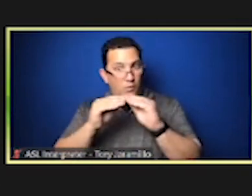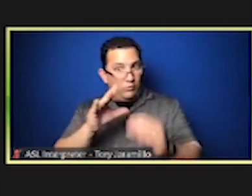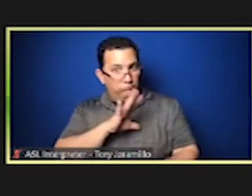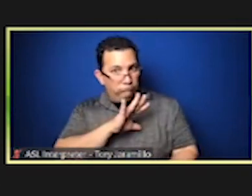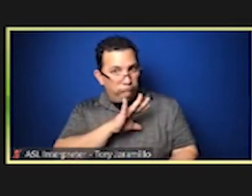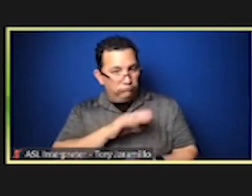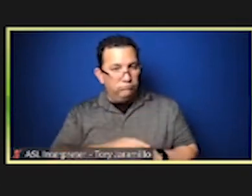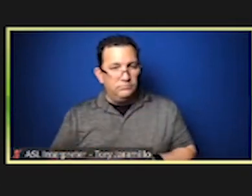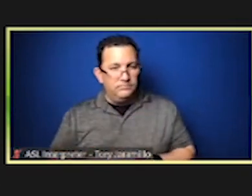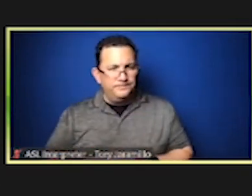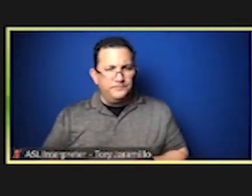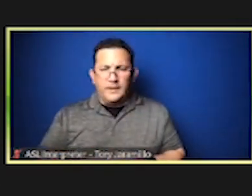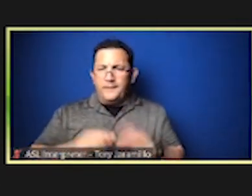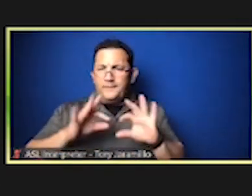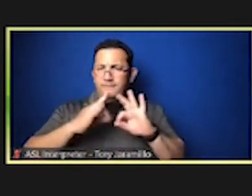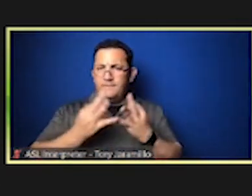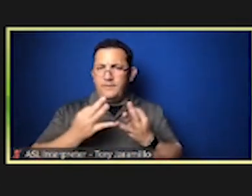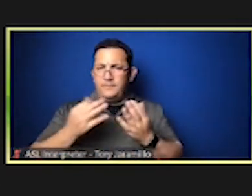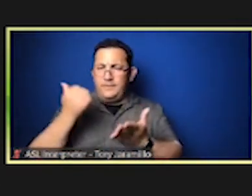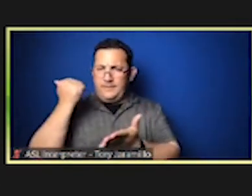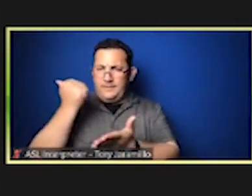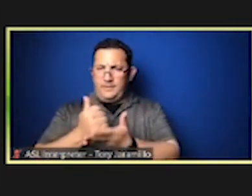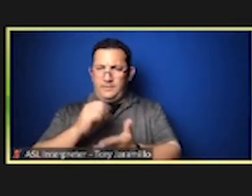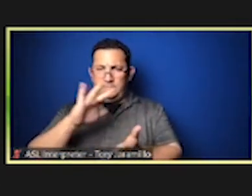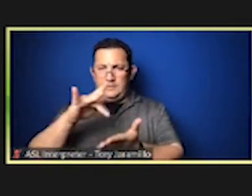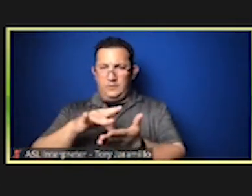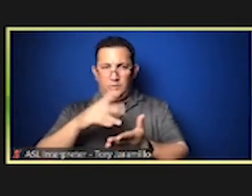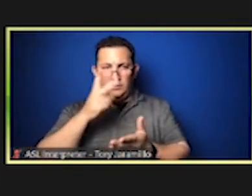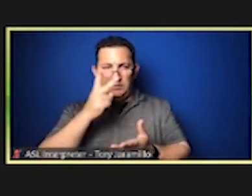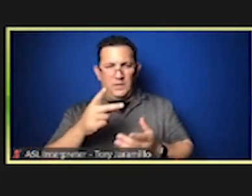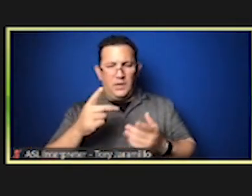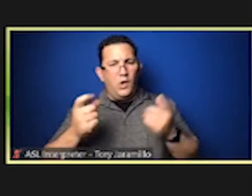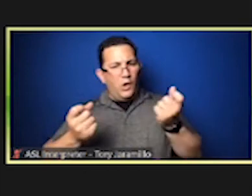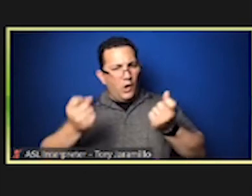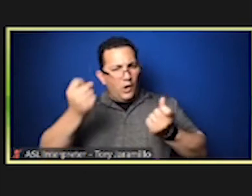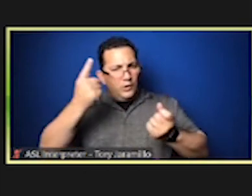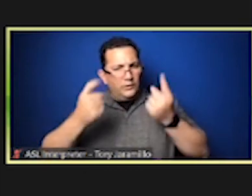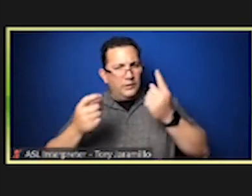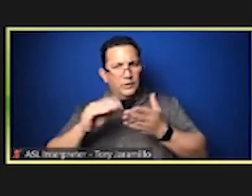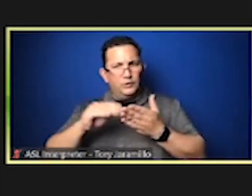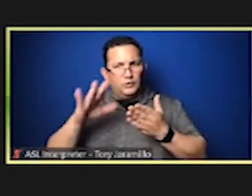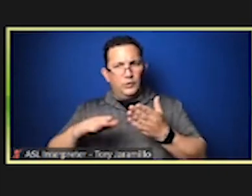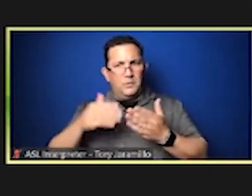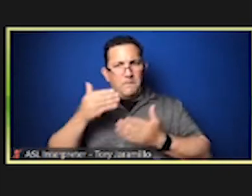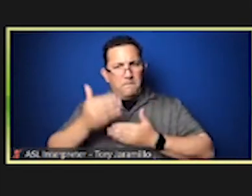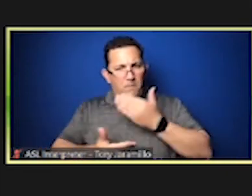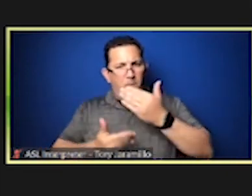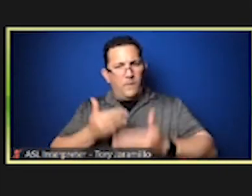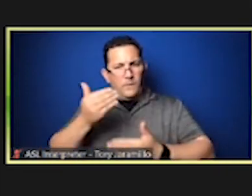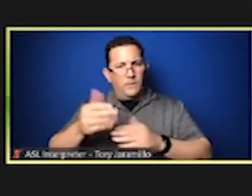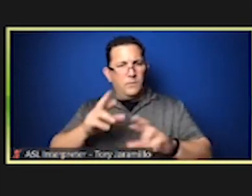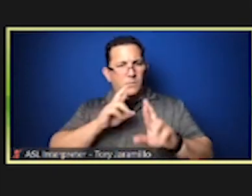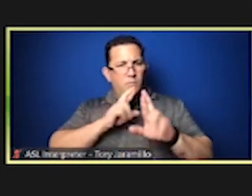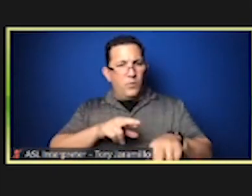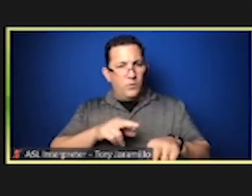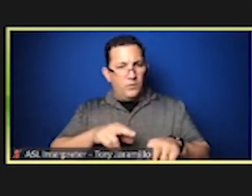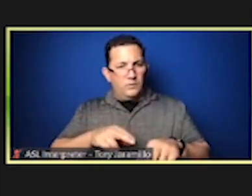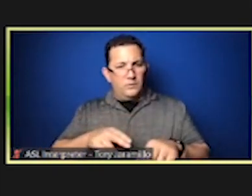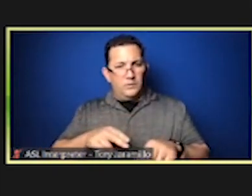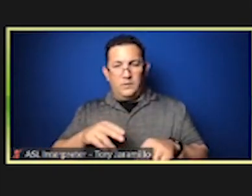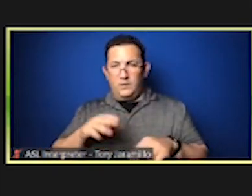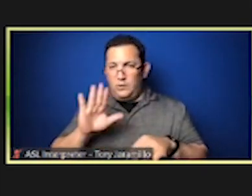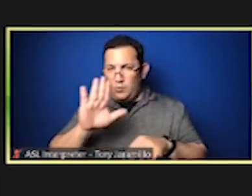In the Family Help Center, you can find Understanding the Student Progress Report sent in the parent email, if that's been activated for